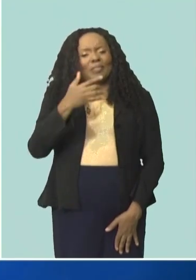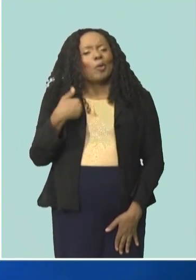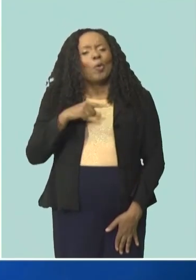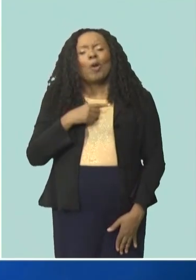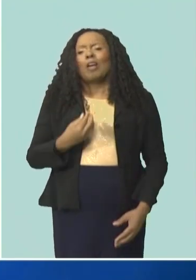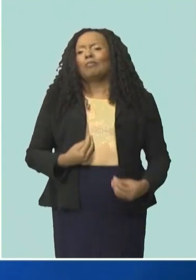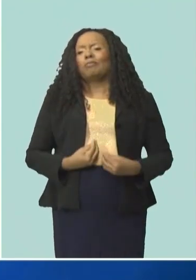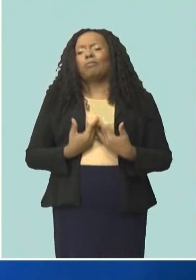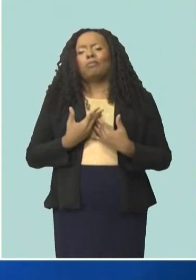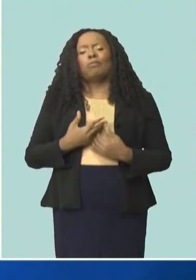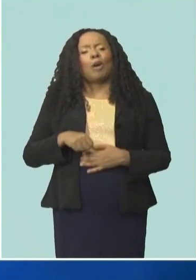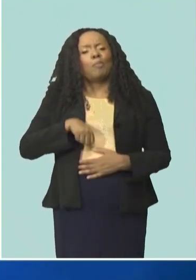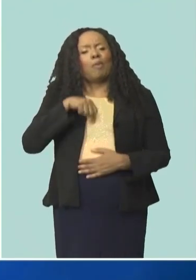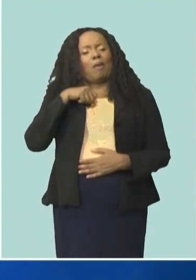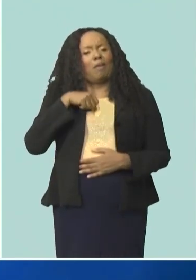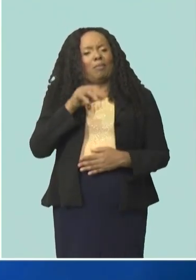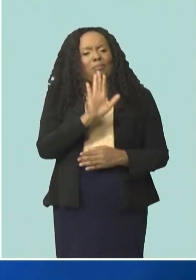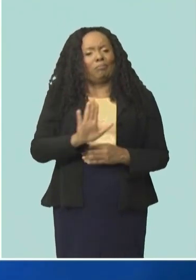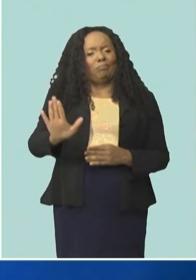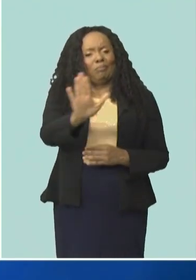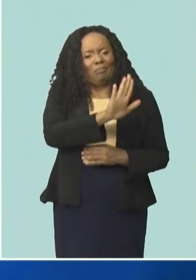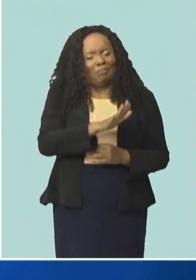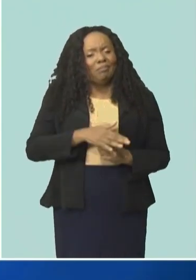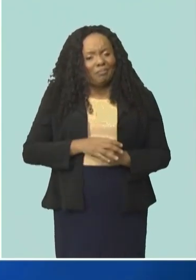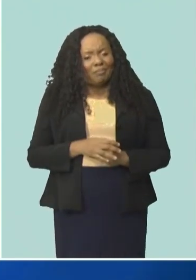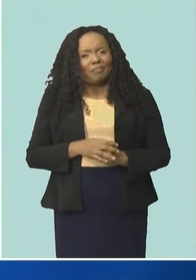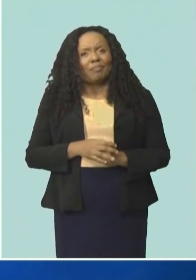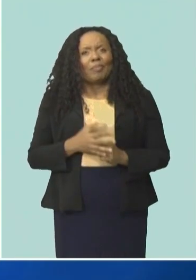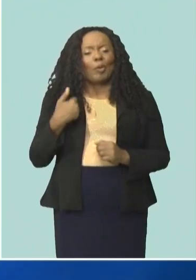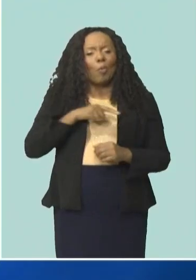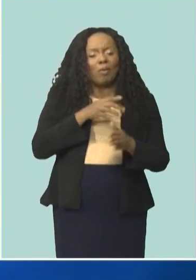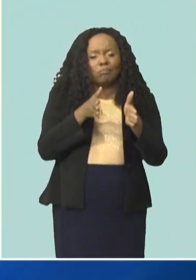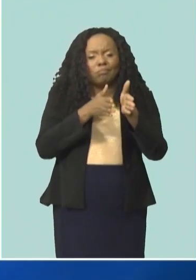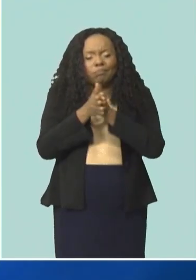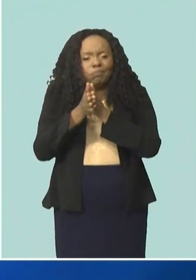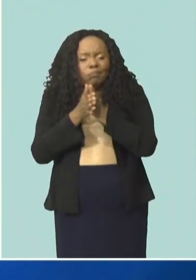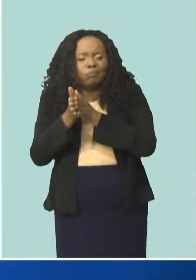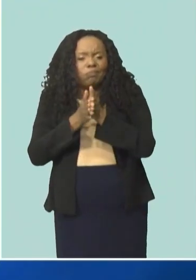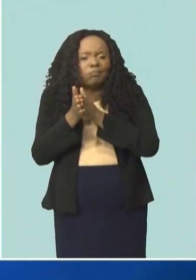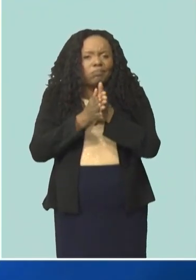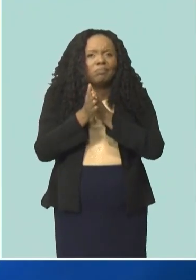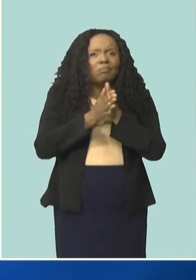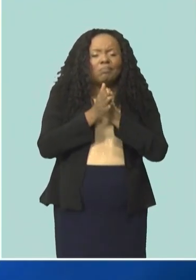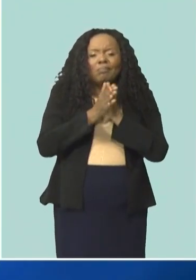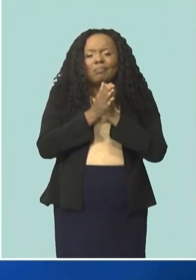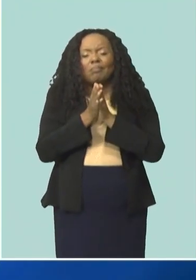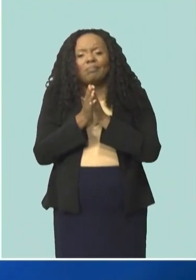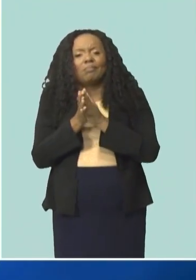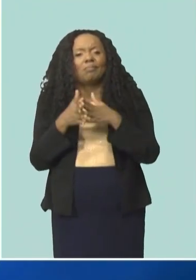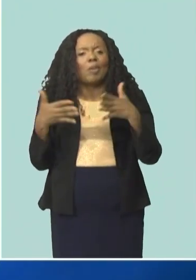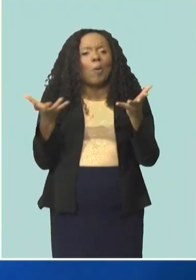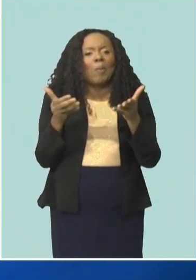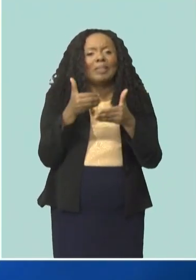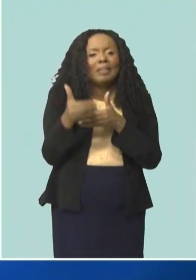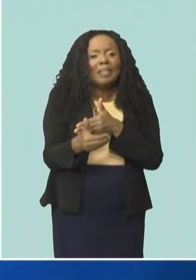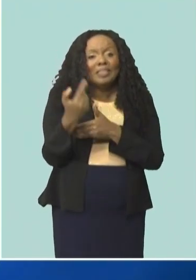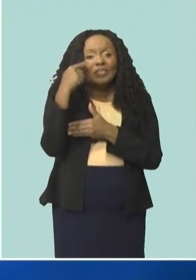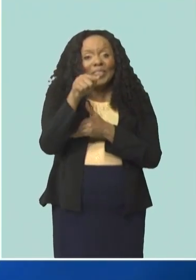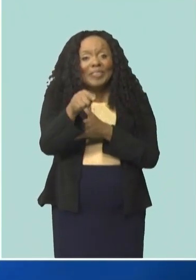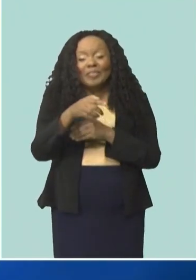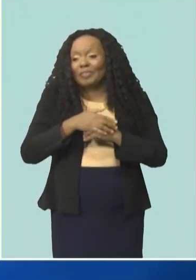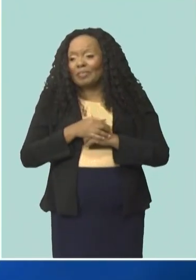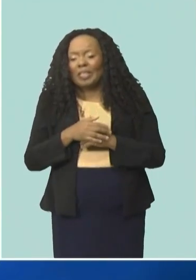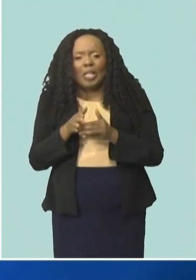excitement, and anticipation as we look forward to the next stage of your